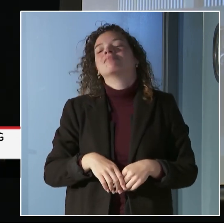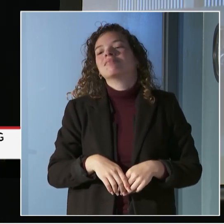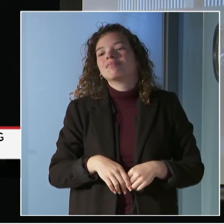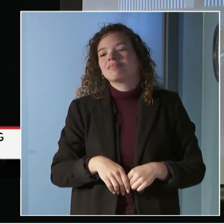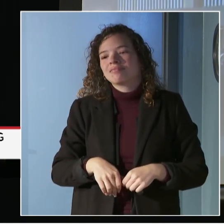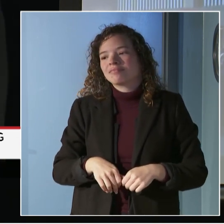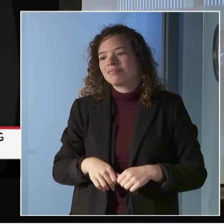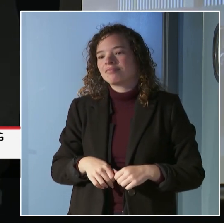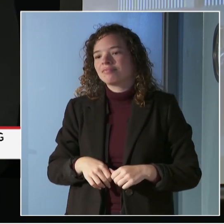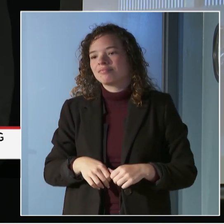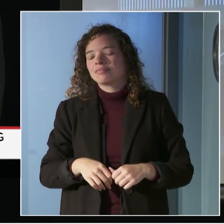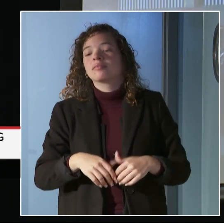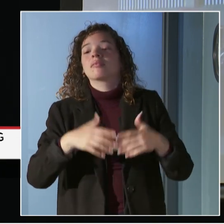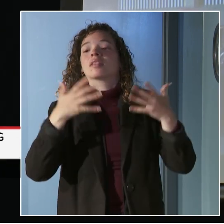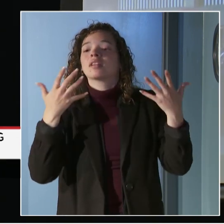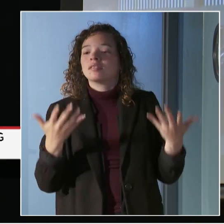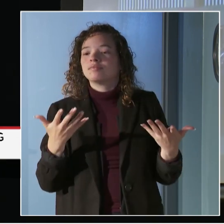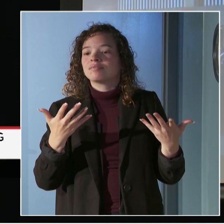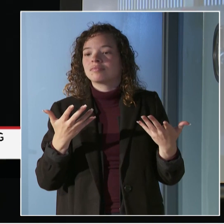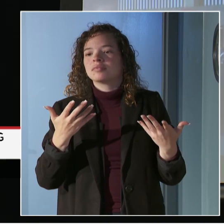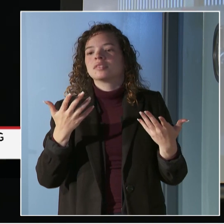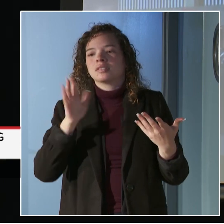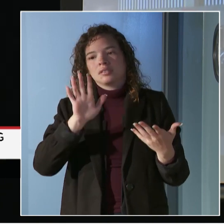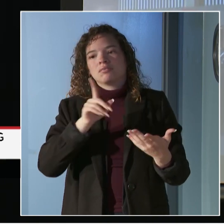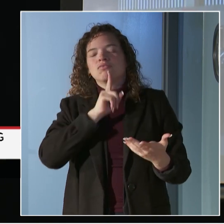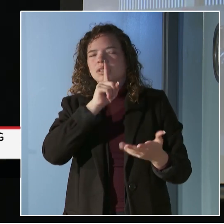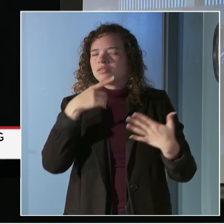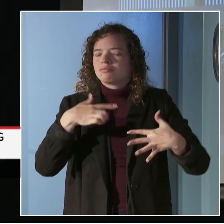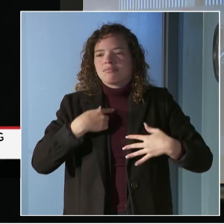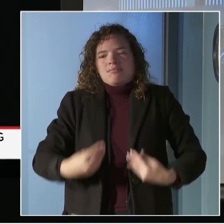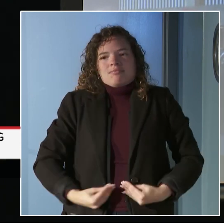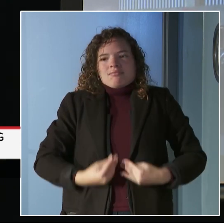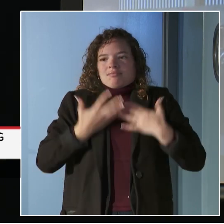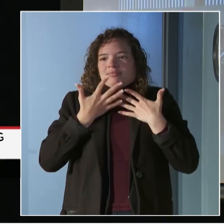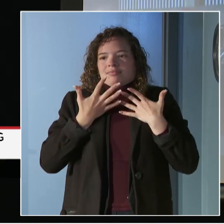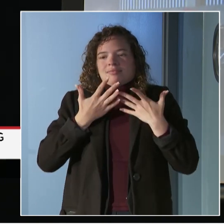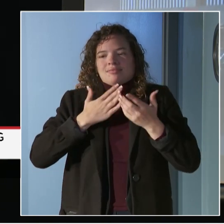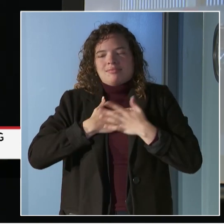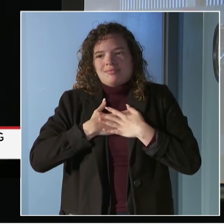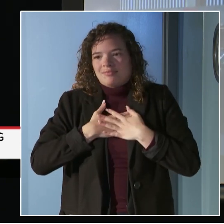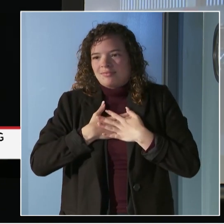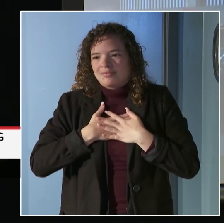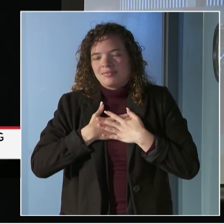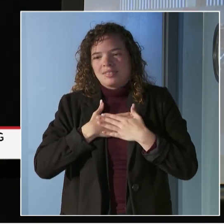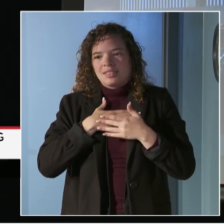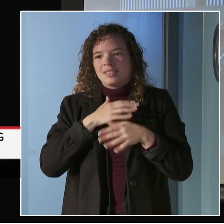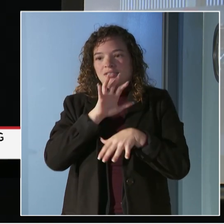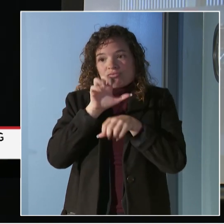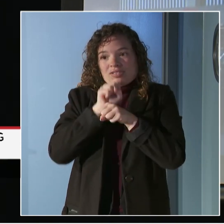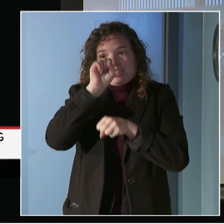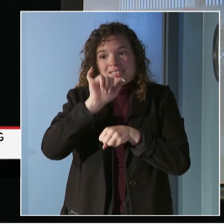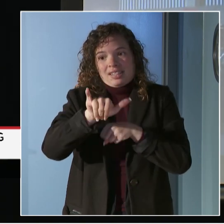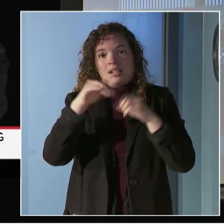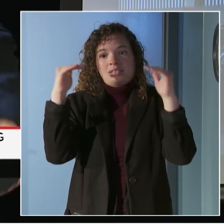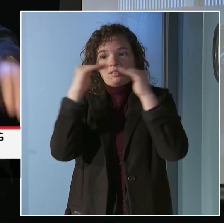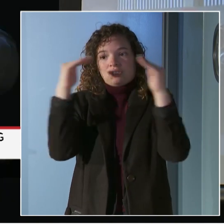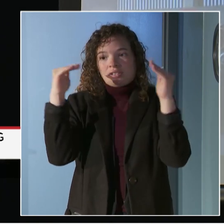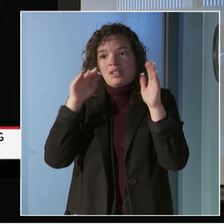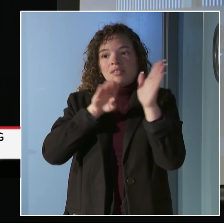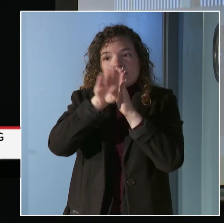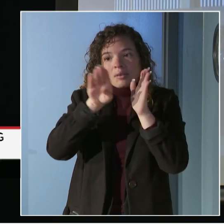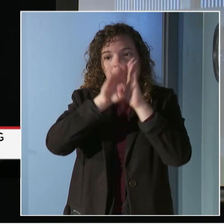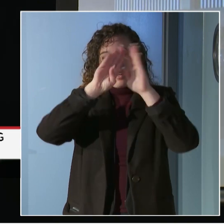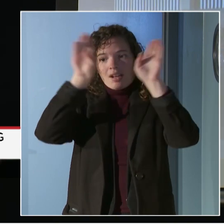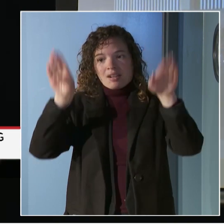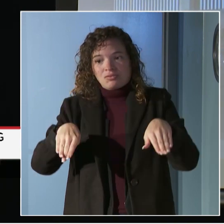this is what gets me going, knowing that we had just secured the next Justice Housing development in Ward 1. That's a